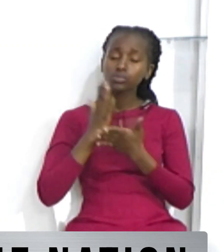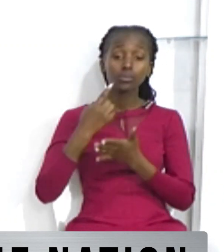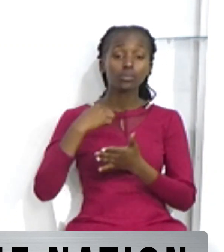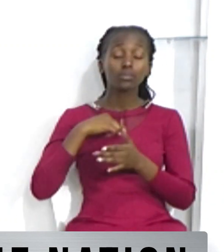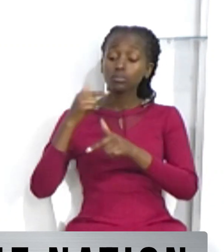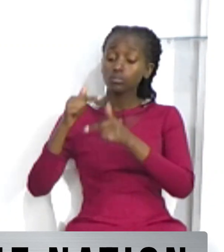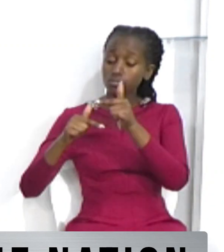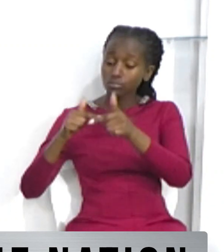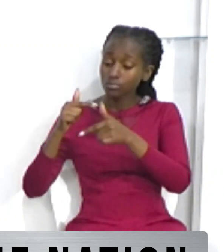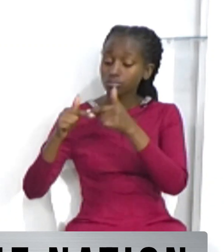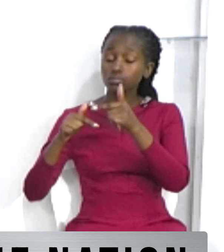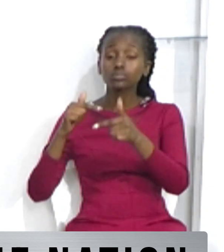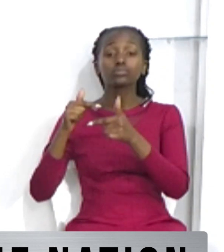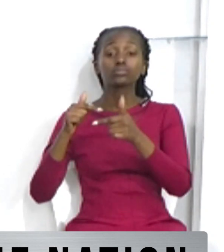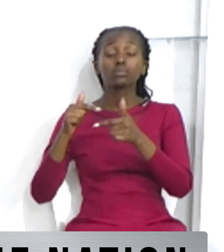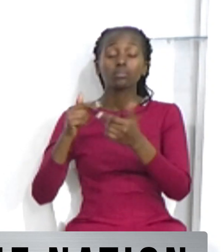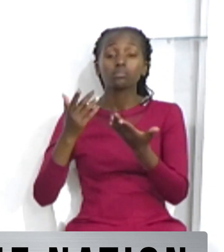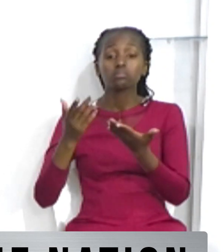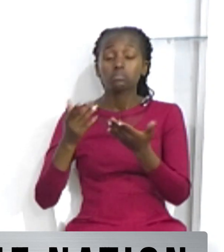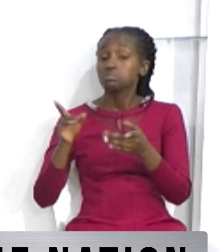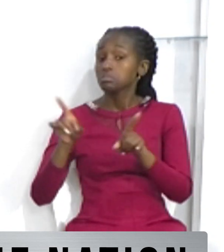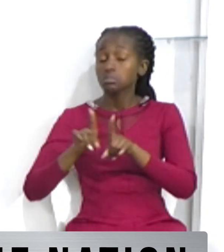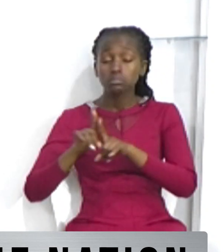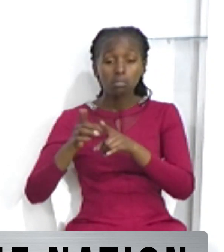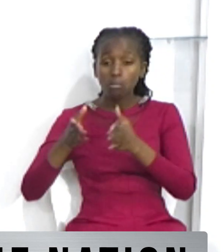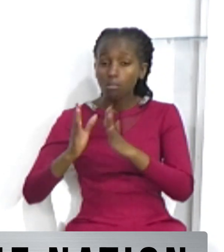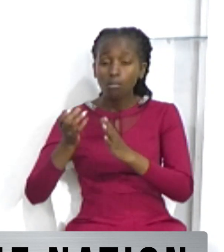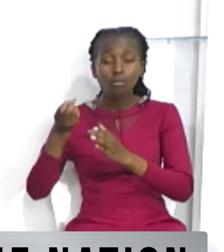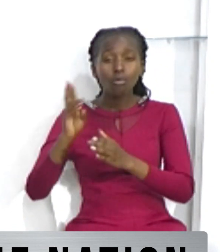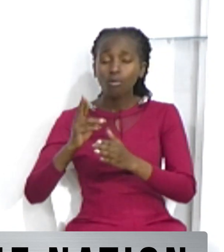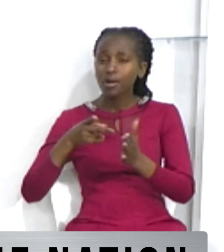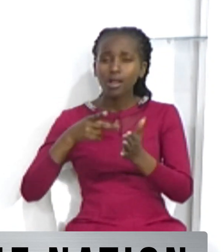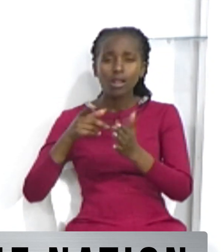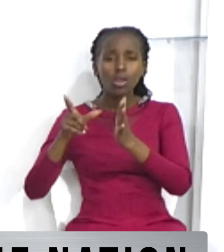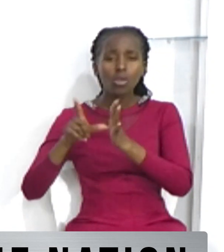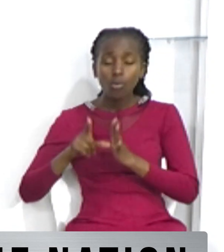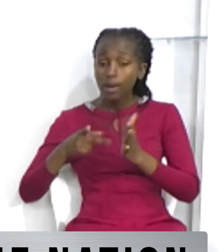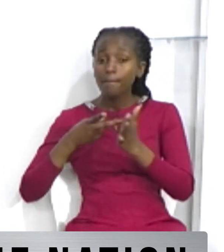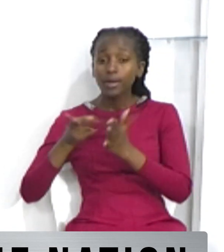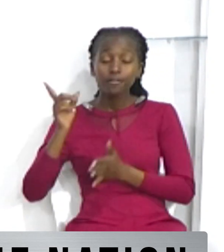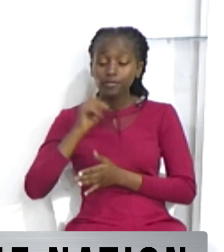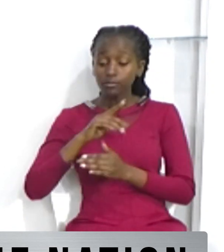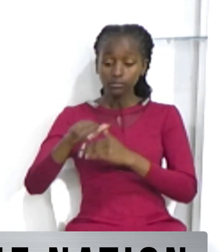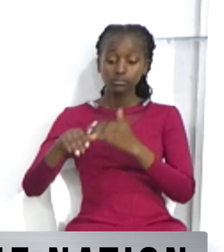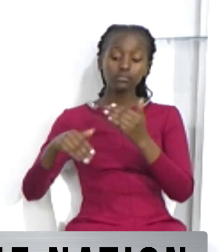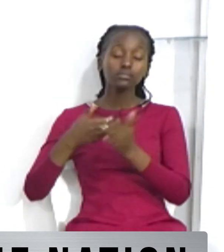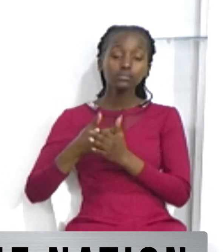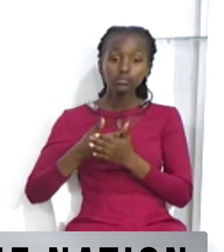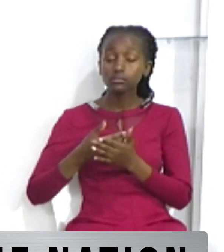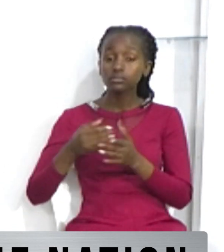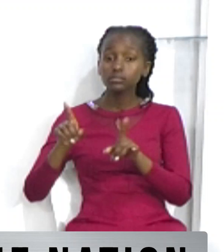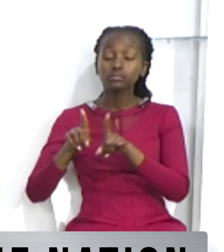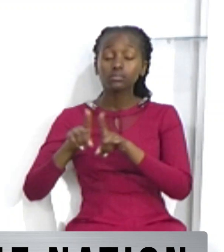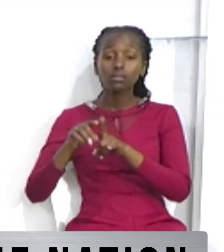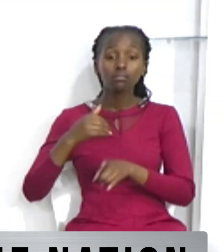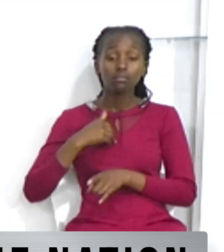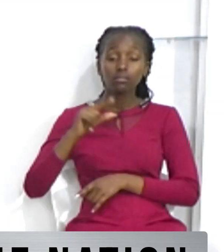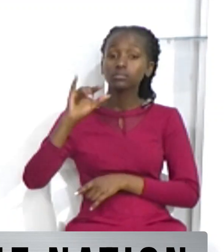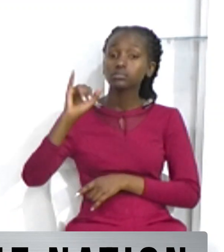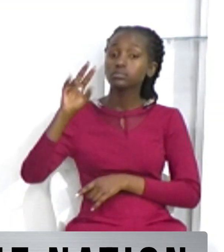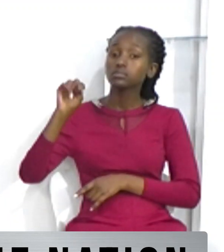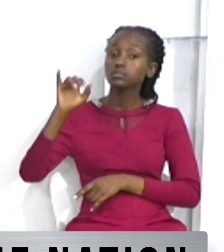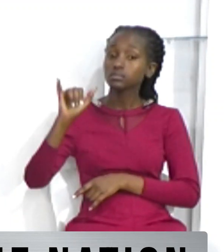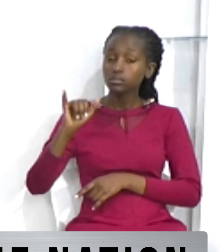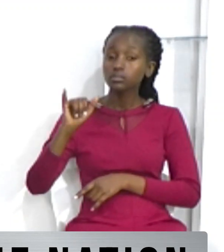to get ourselves out of debt? And then of course there's been the Honorable Jimmy Wajigi's